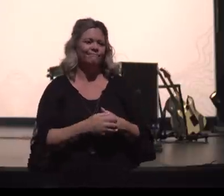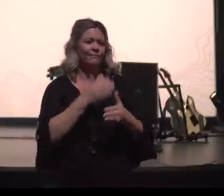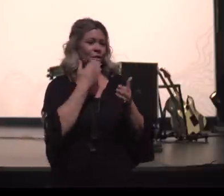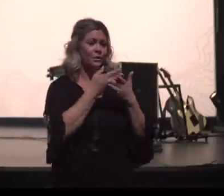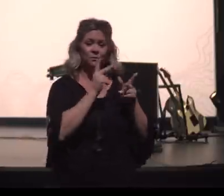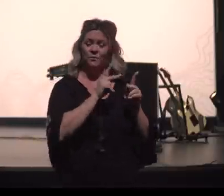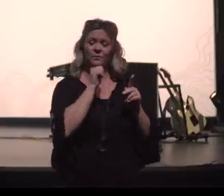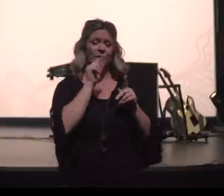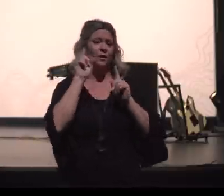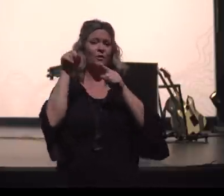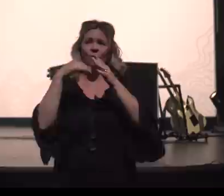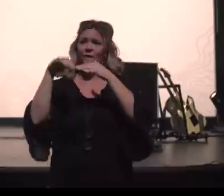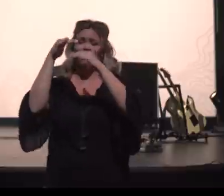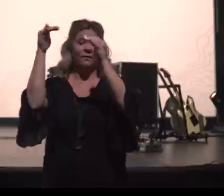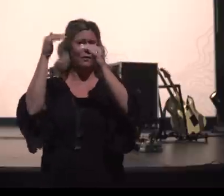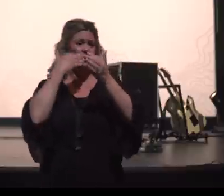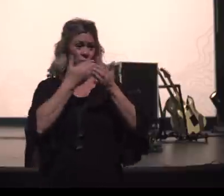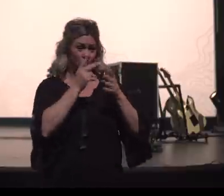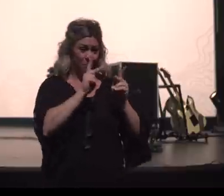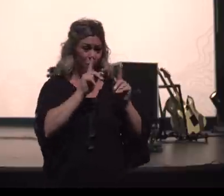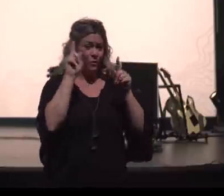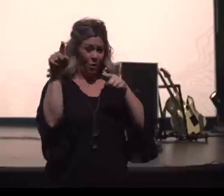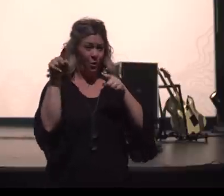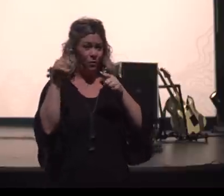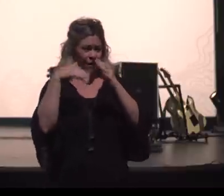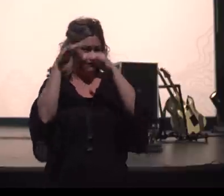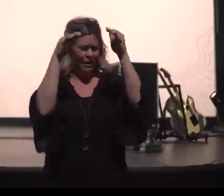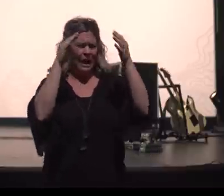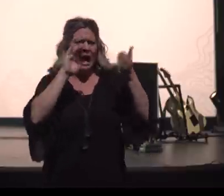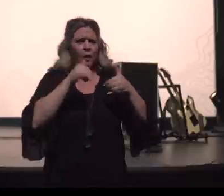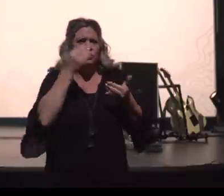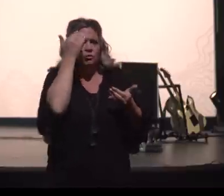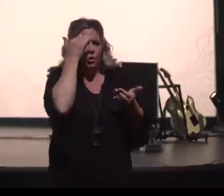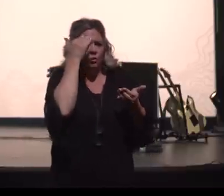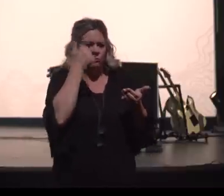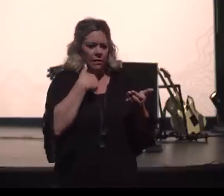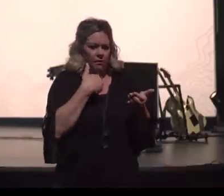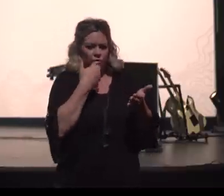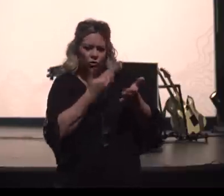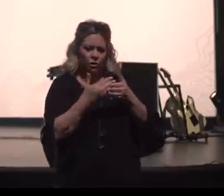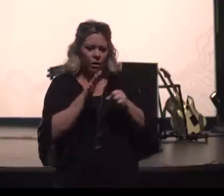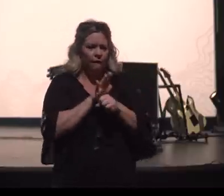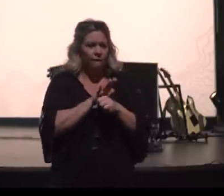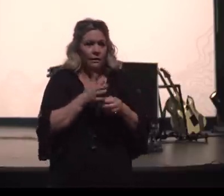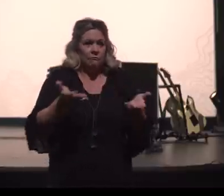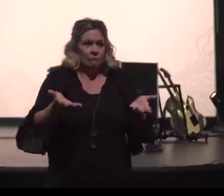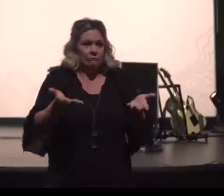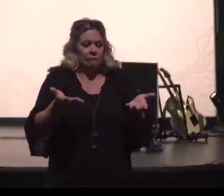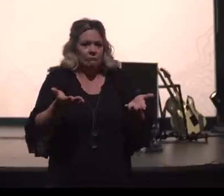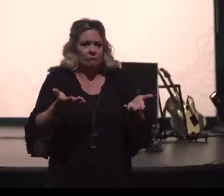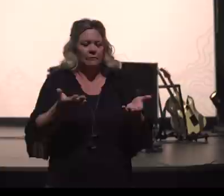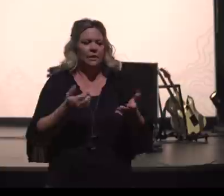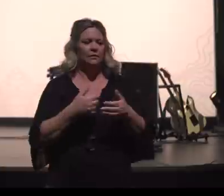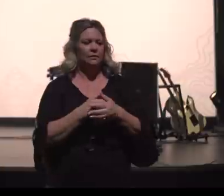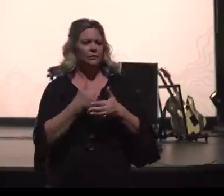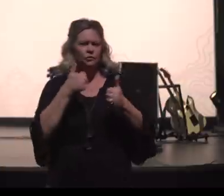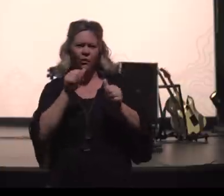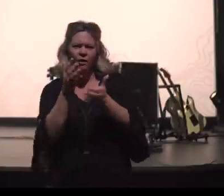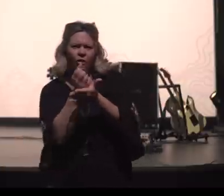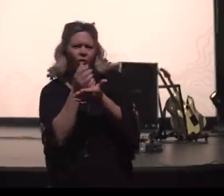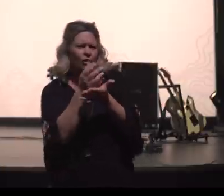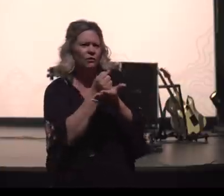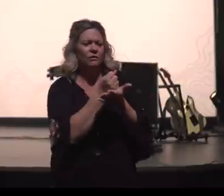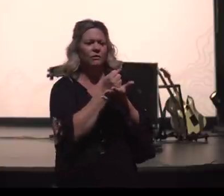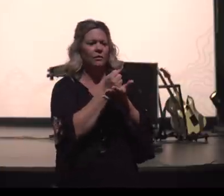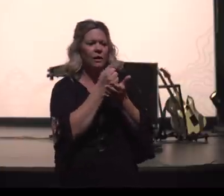Good people do not go to heaven. If good people went to heaven, how would you ever know if you were good enough? I mean, how would you ever know